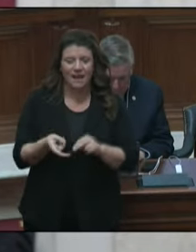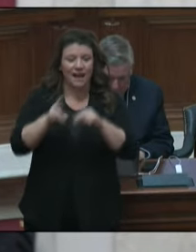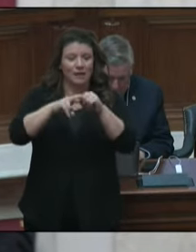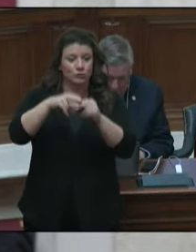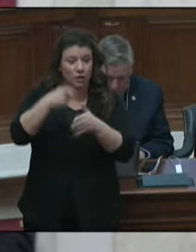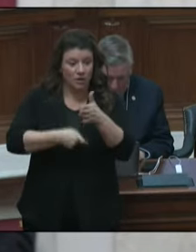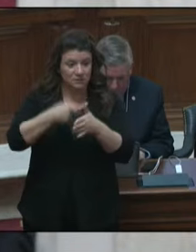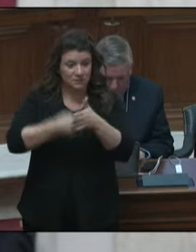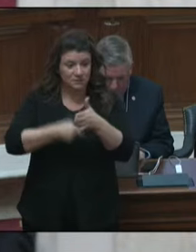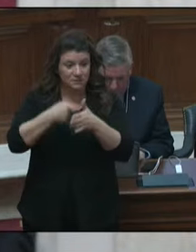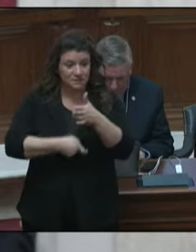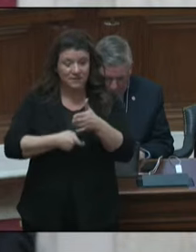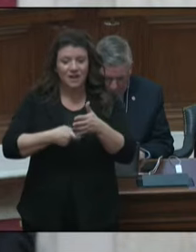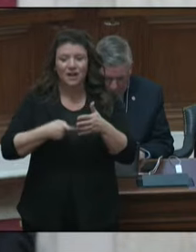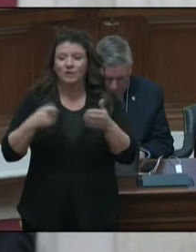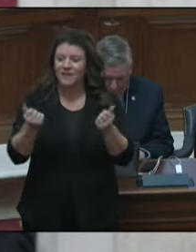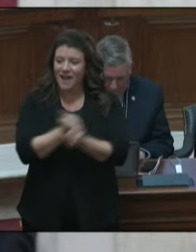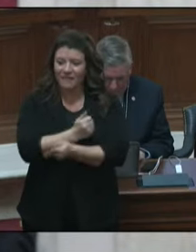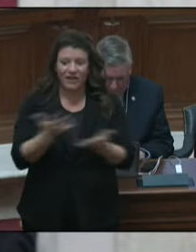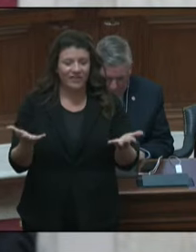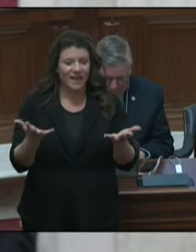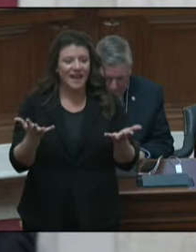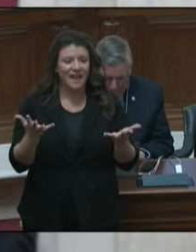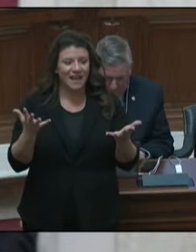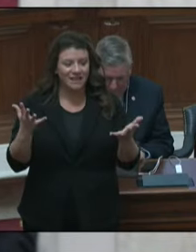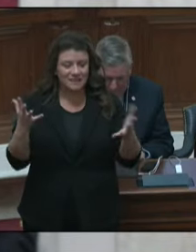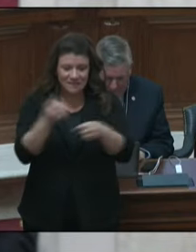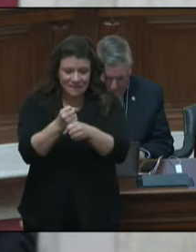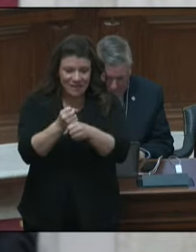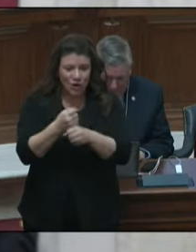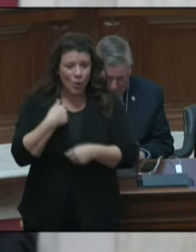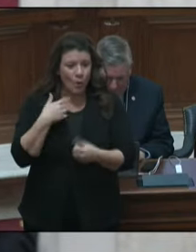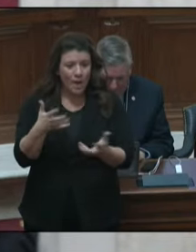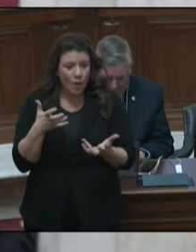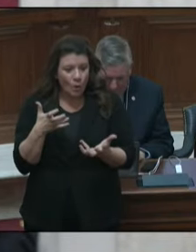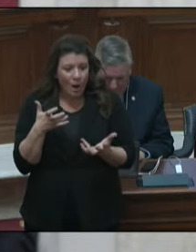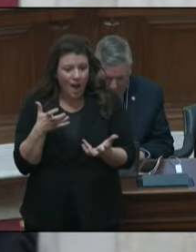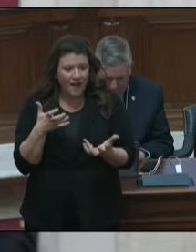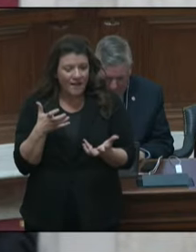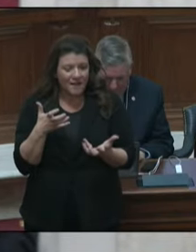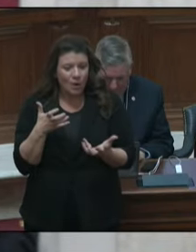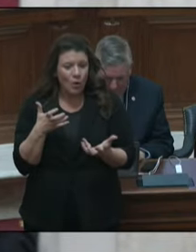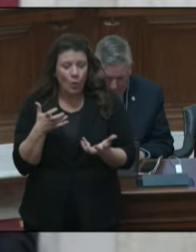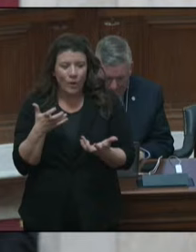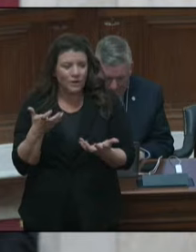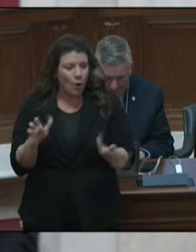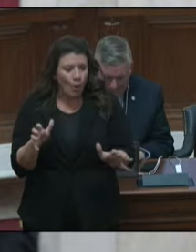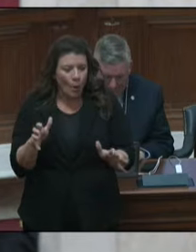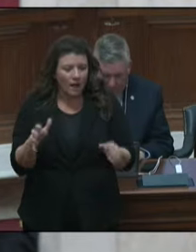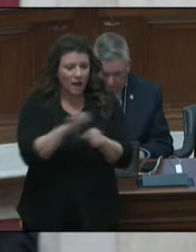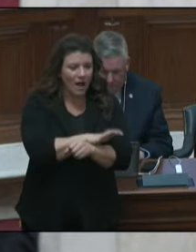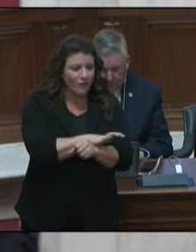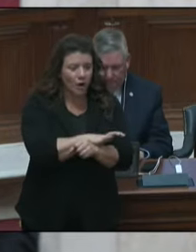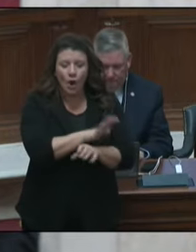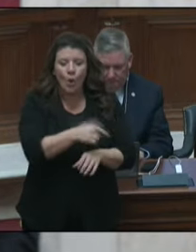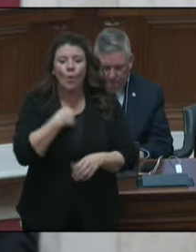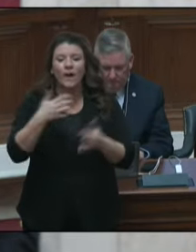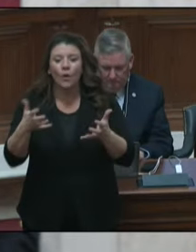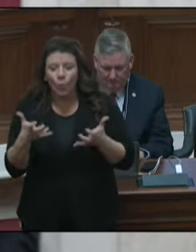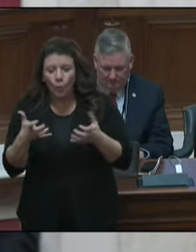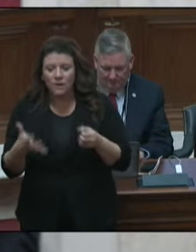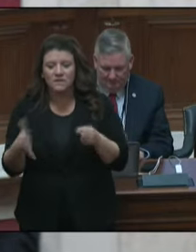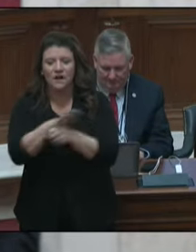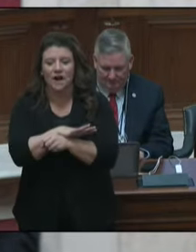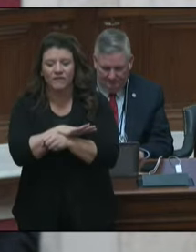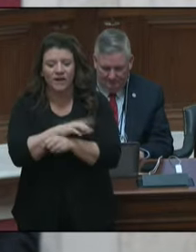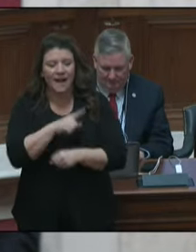cost, and with all that, at the end of the day, what we wanted to do is not to cover. We wanted to cover, and those folks put